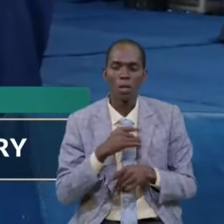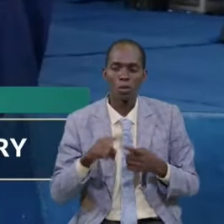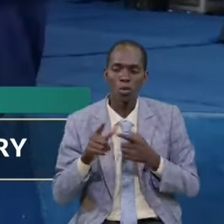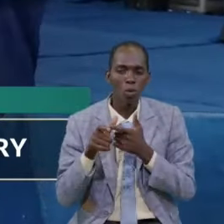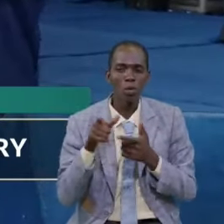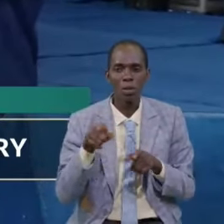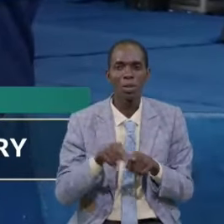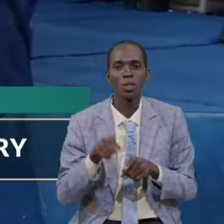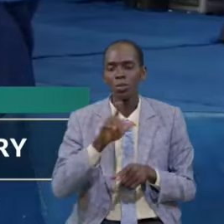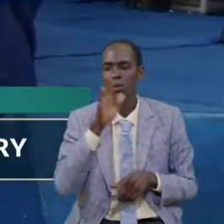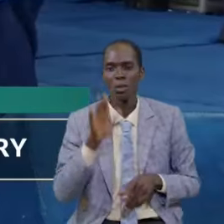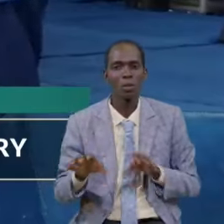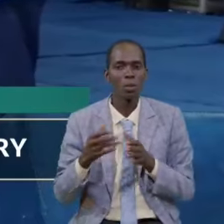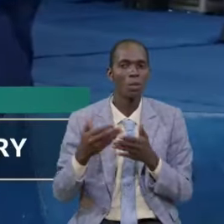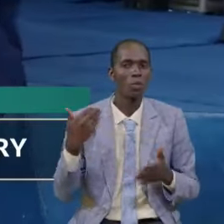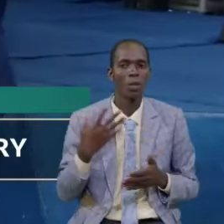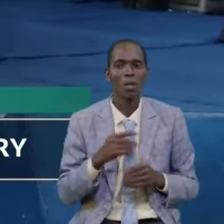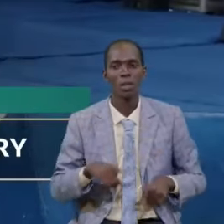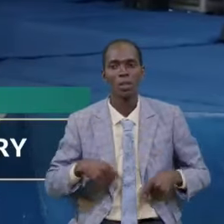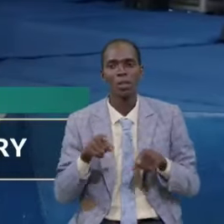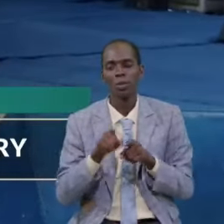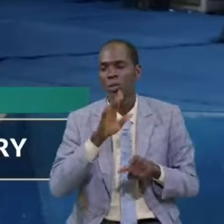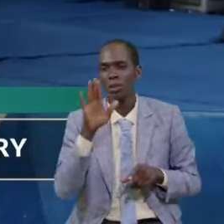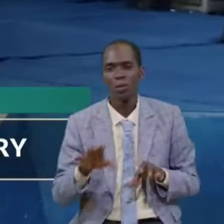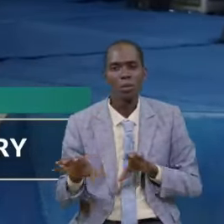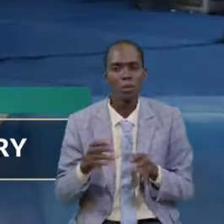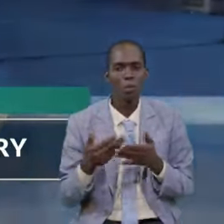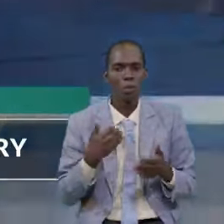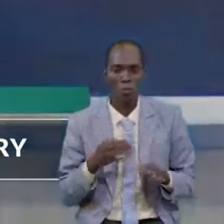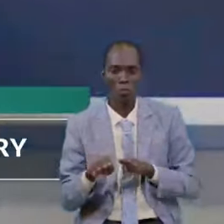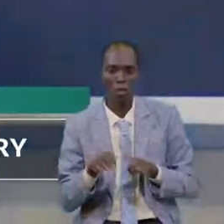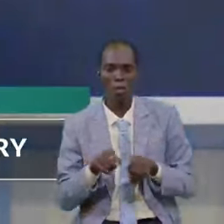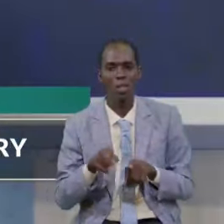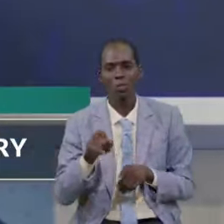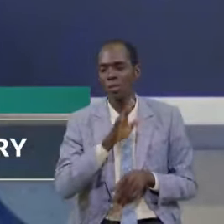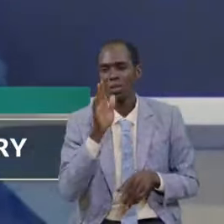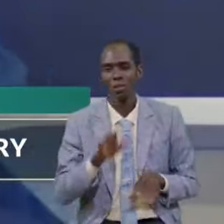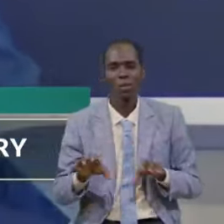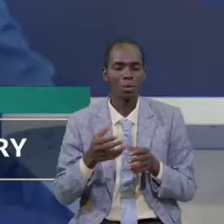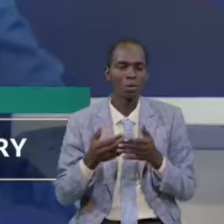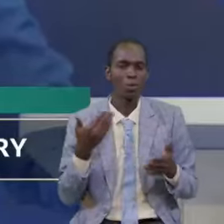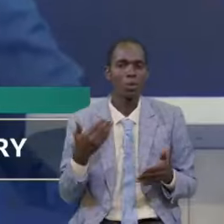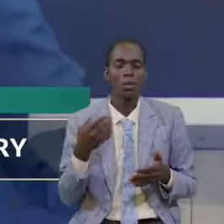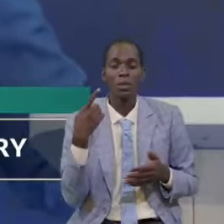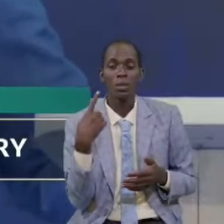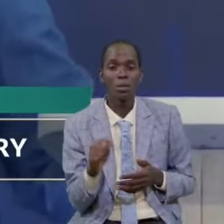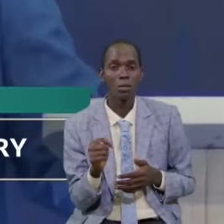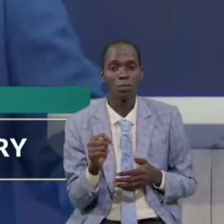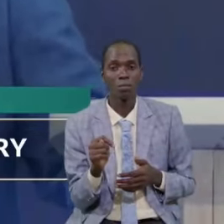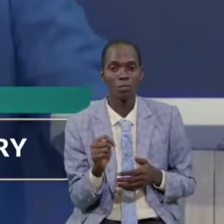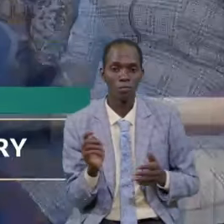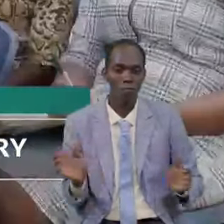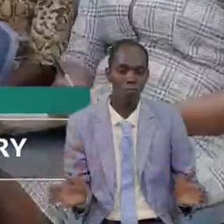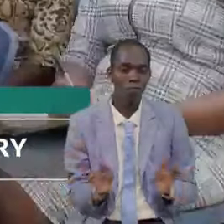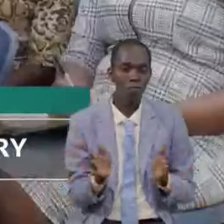you never did, and act like you never did. The charge to be ignited for